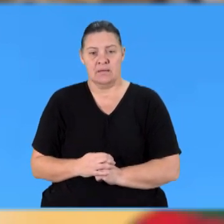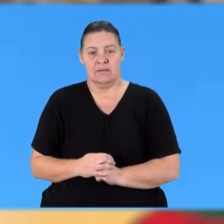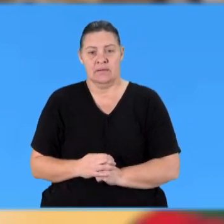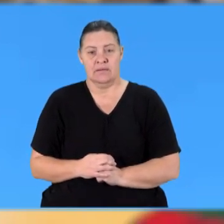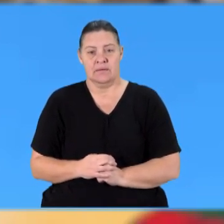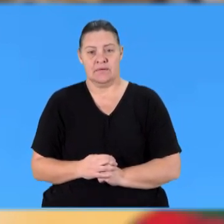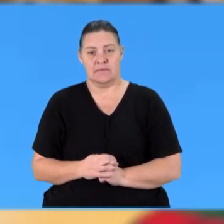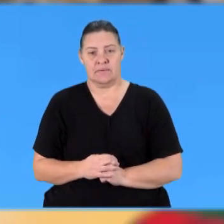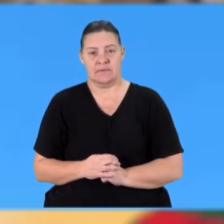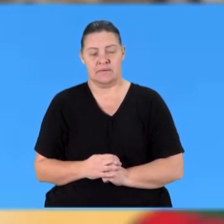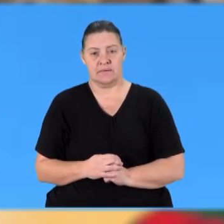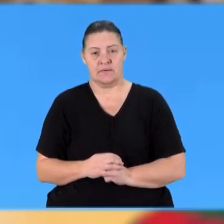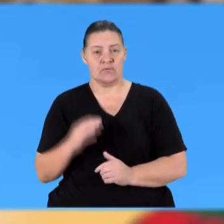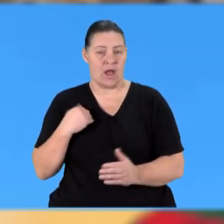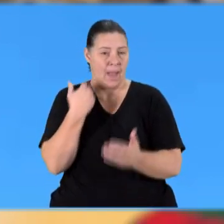Now,